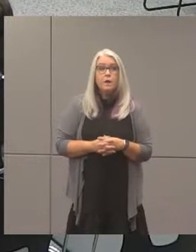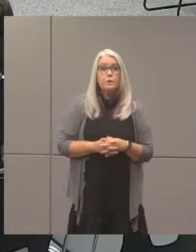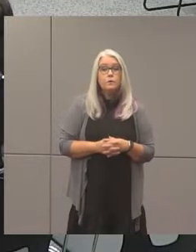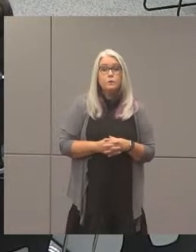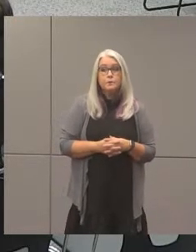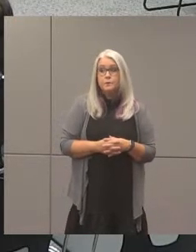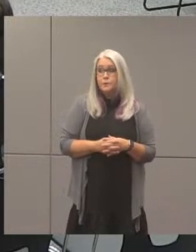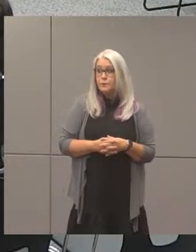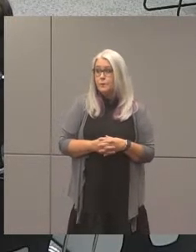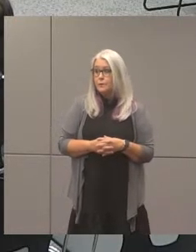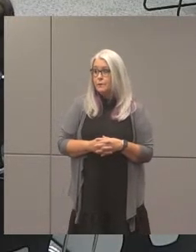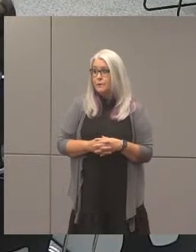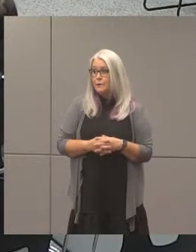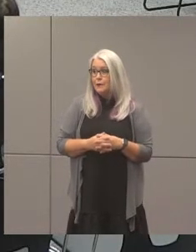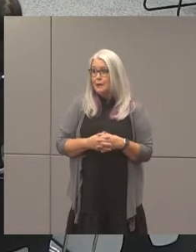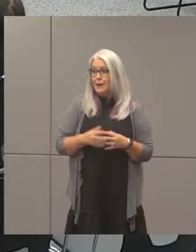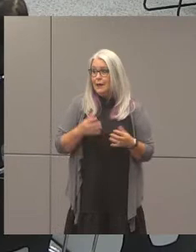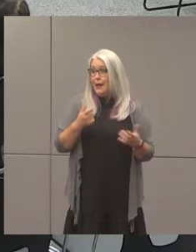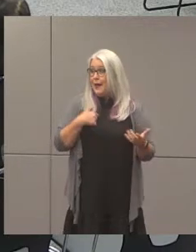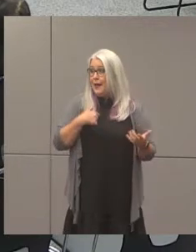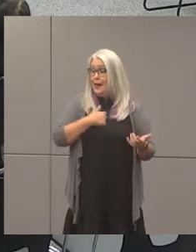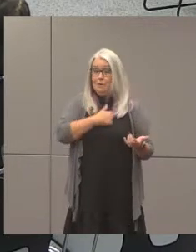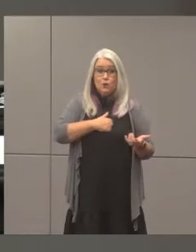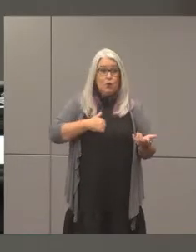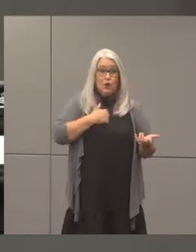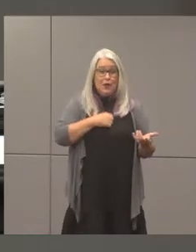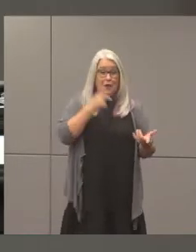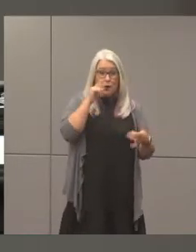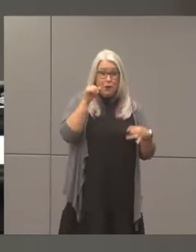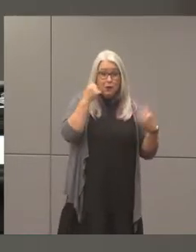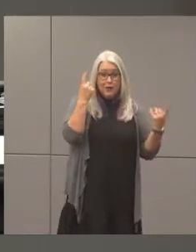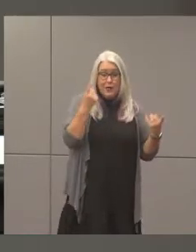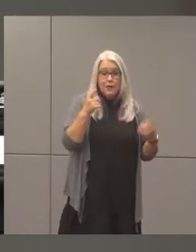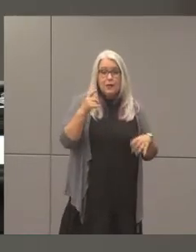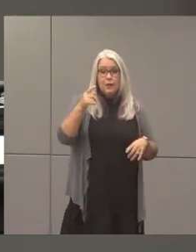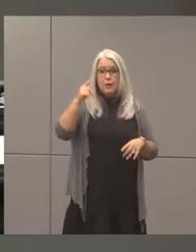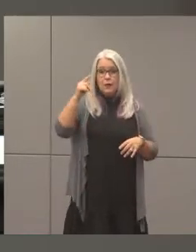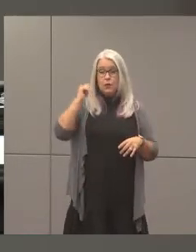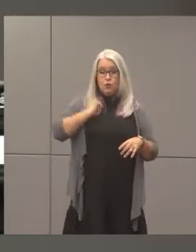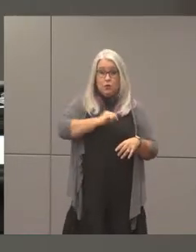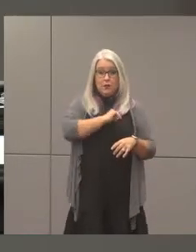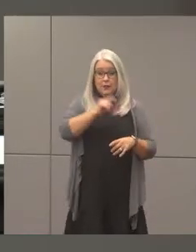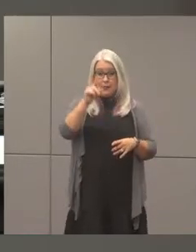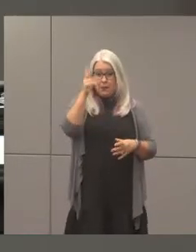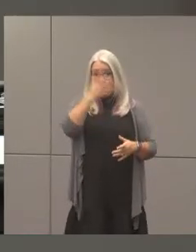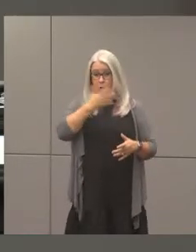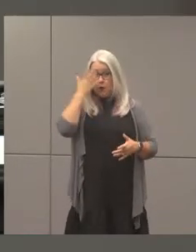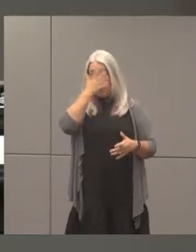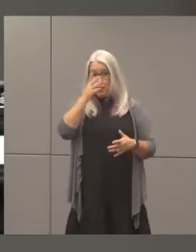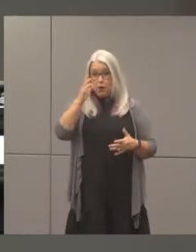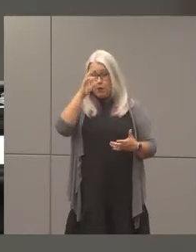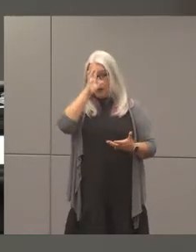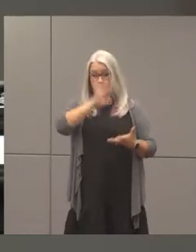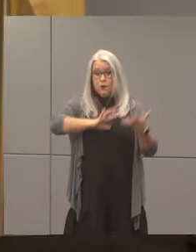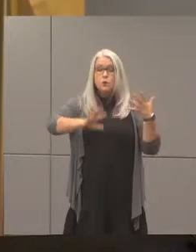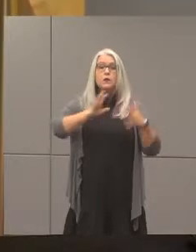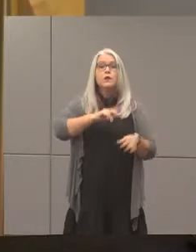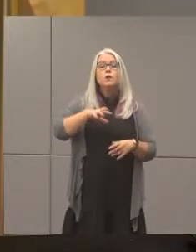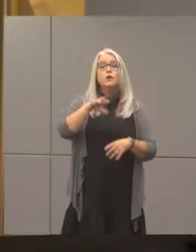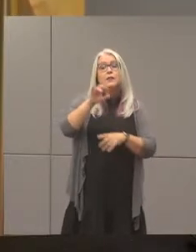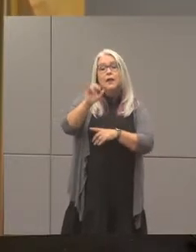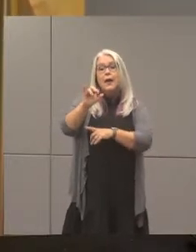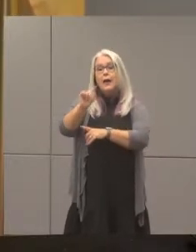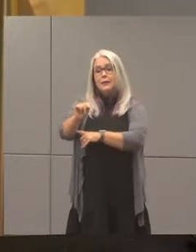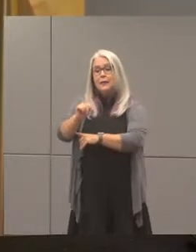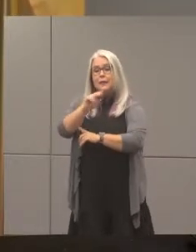You're going to need to explain that more thoroughly. Trustees are looking confused. There's an IT affinity group